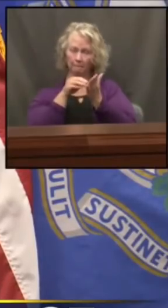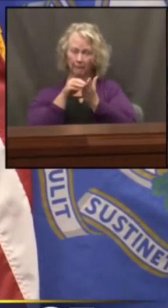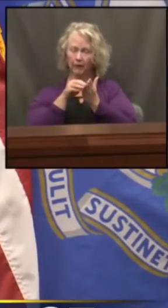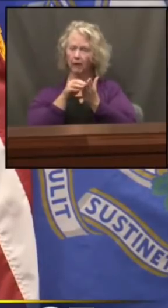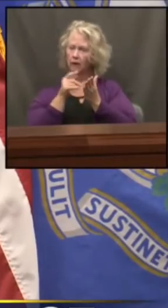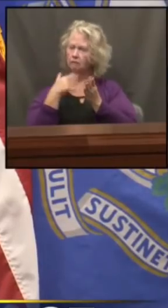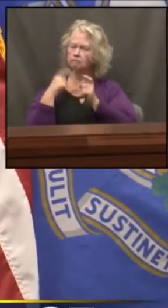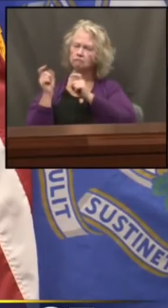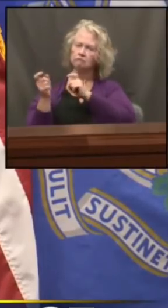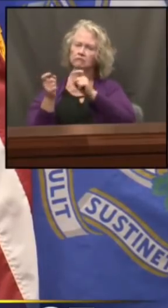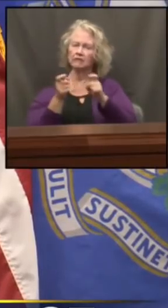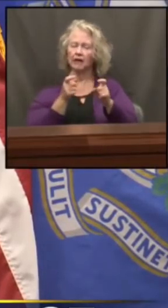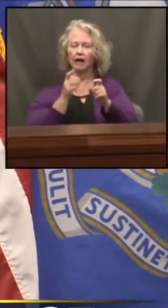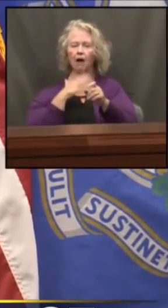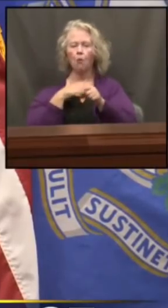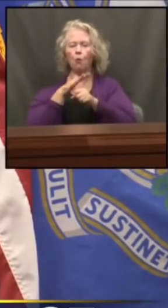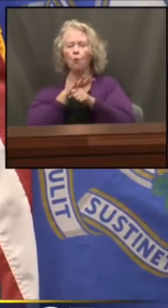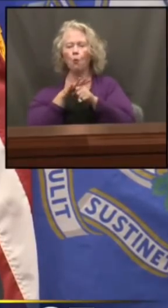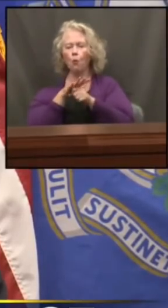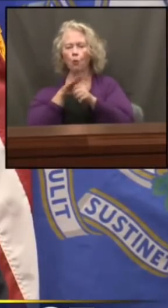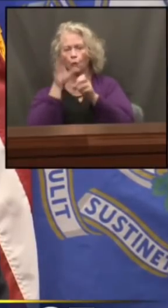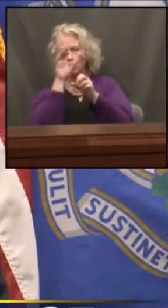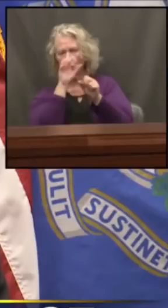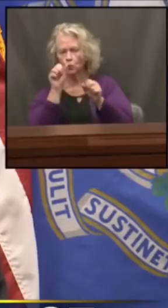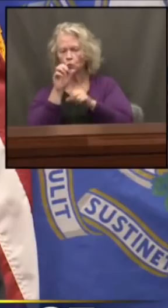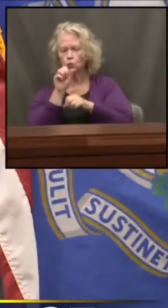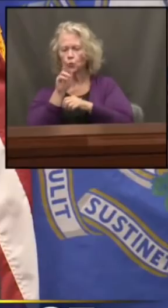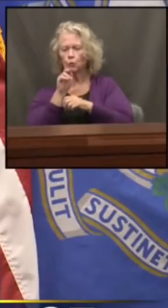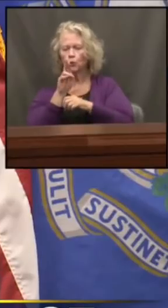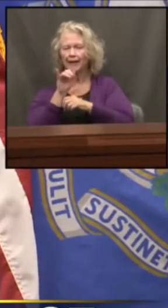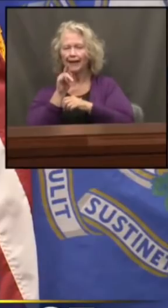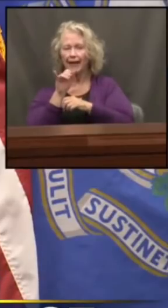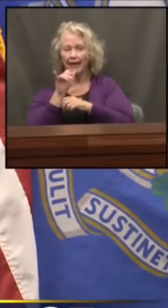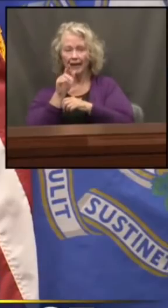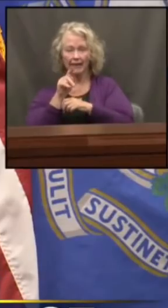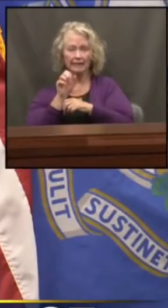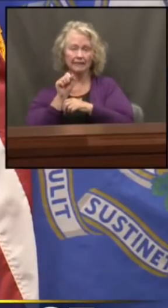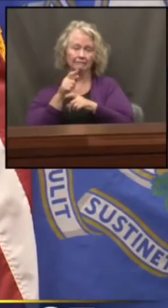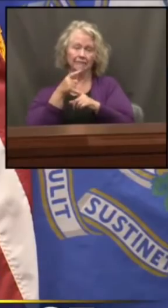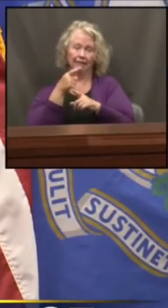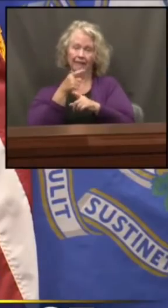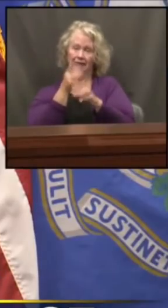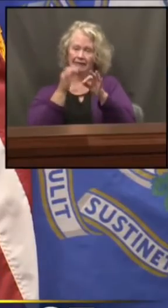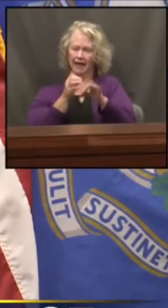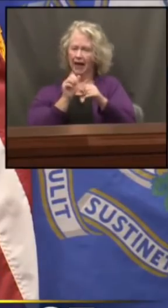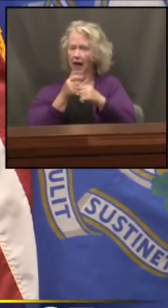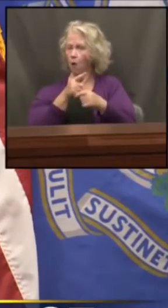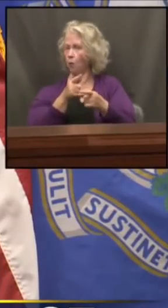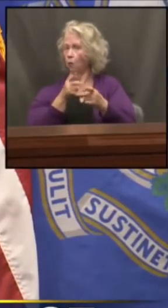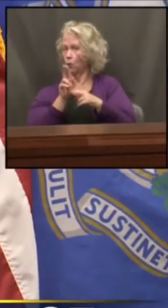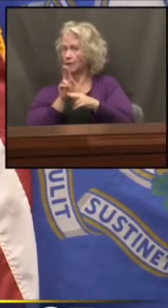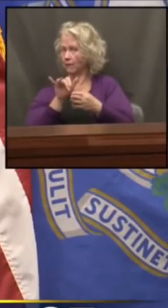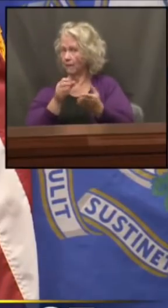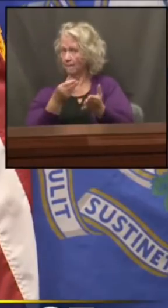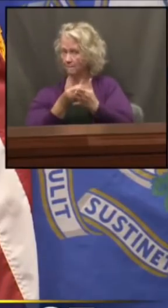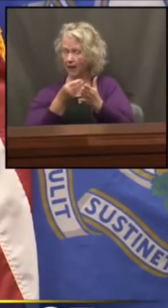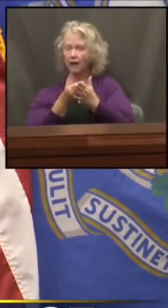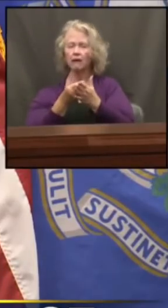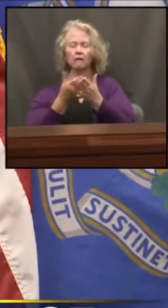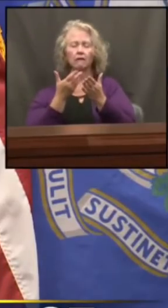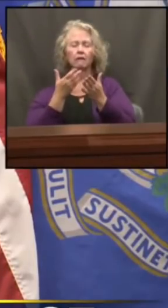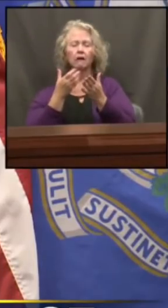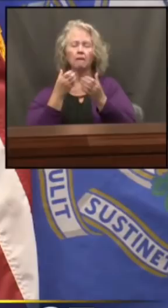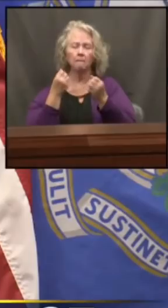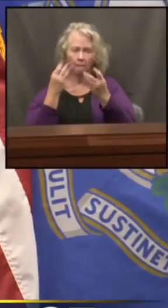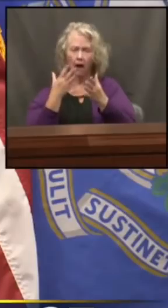our local superintendents. They have broad discretion over how that money is spent. A lot of that's going to be in terms of social